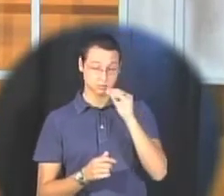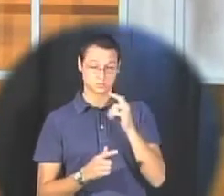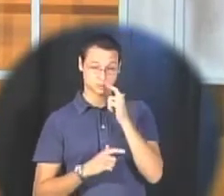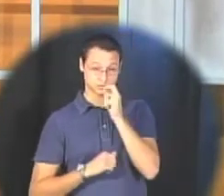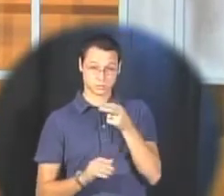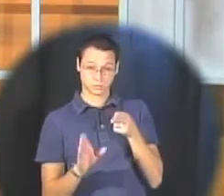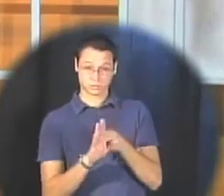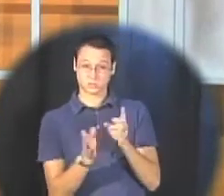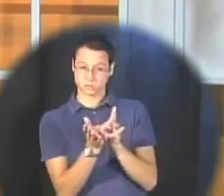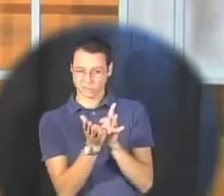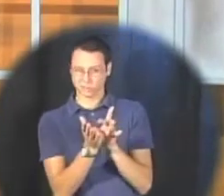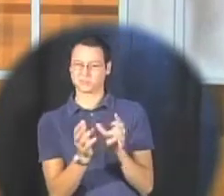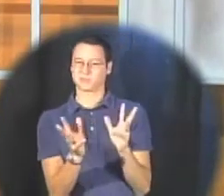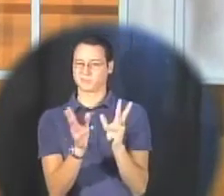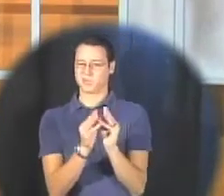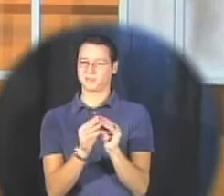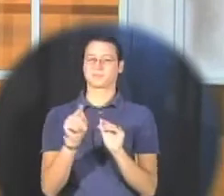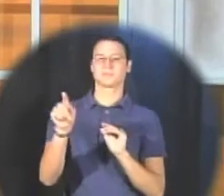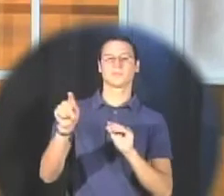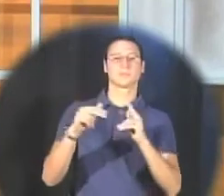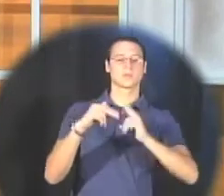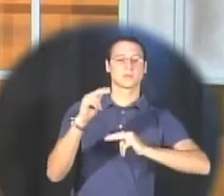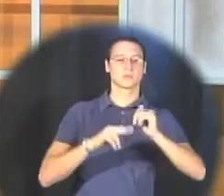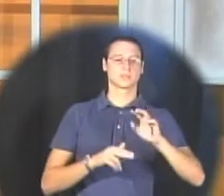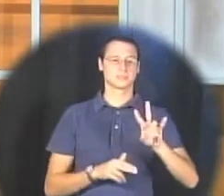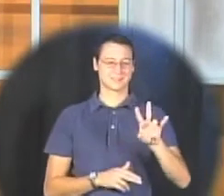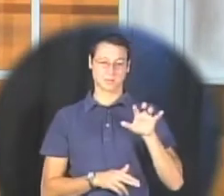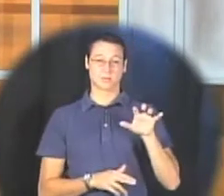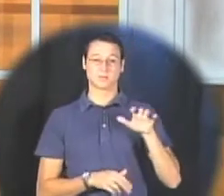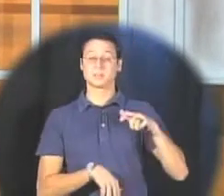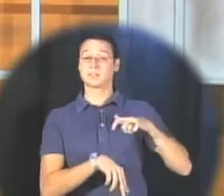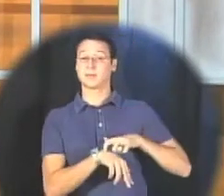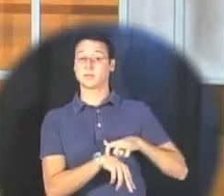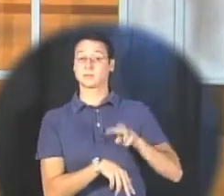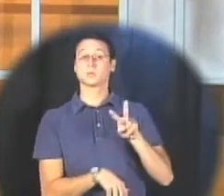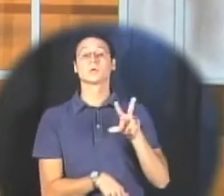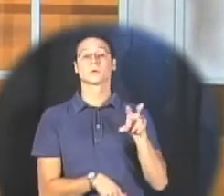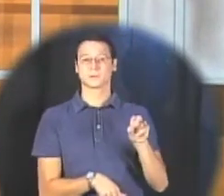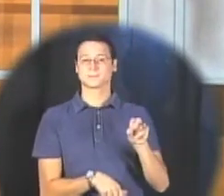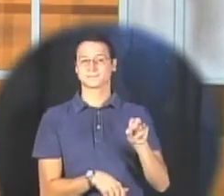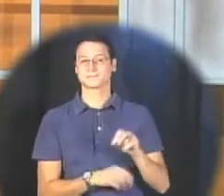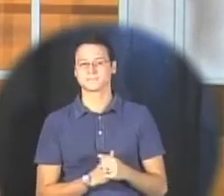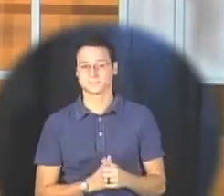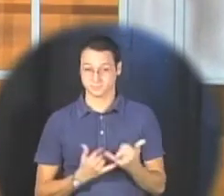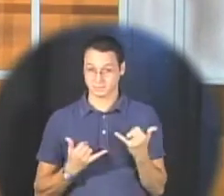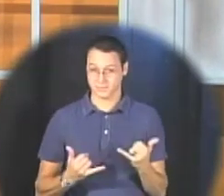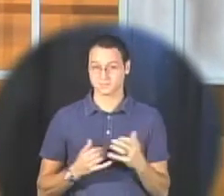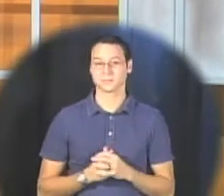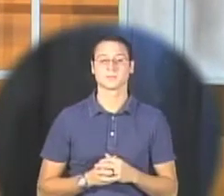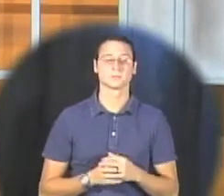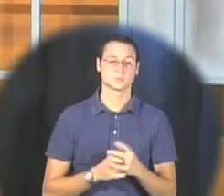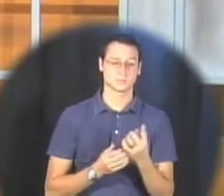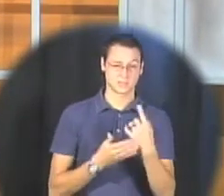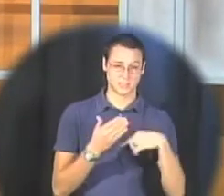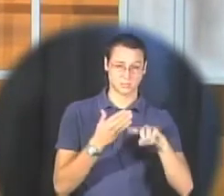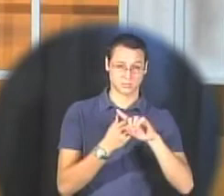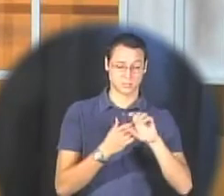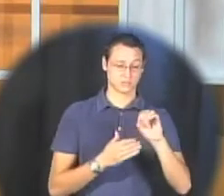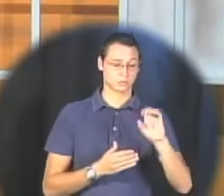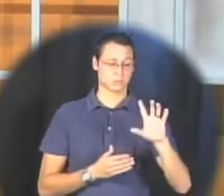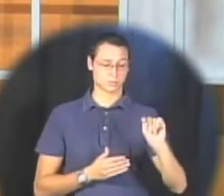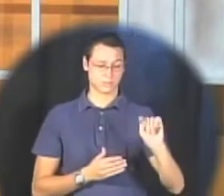year in the 700 building classroom at 2:30 p.m. today, October 4th. Girls' soccer trials are next week, October 8th through